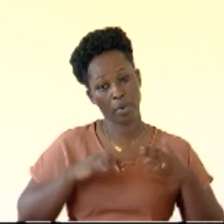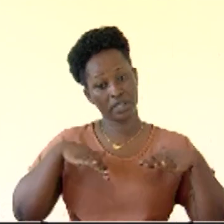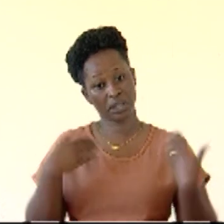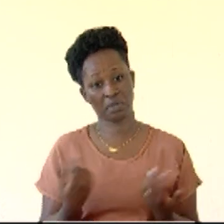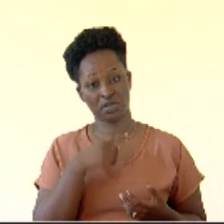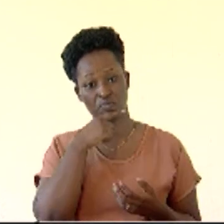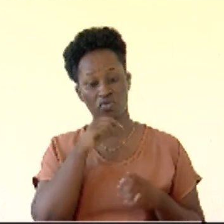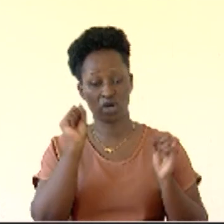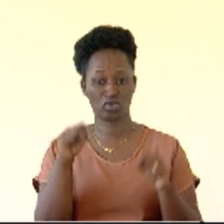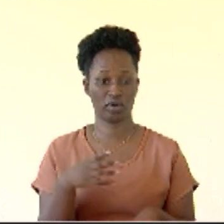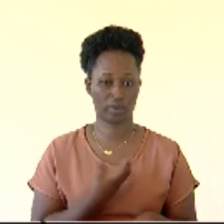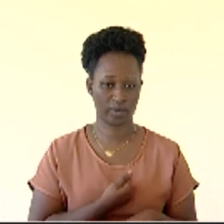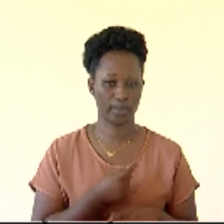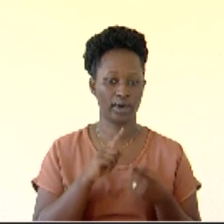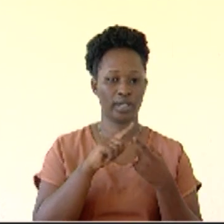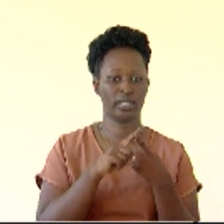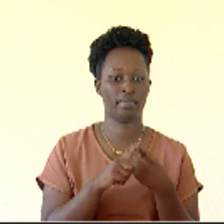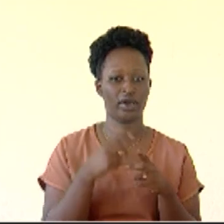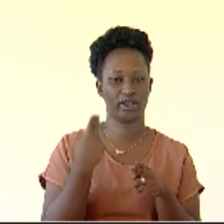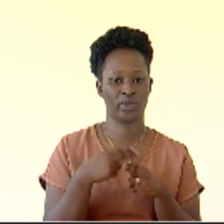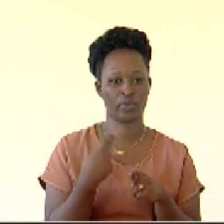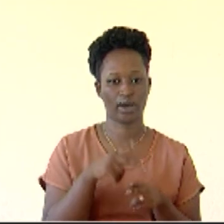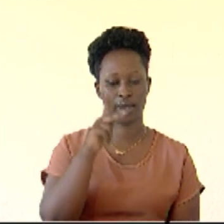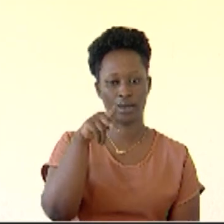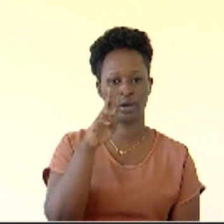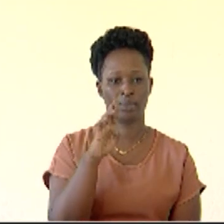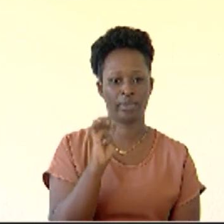Number one is what you call premature ejaculation.